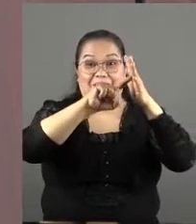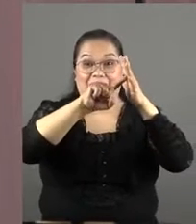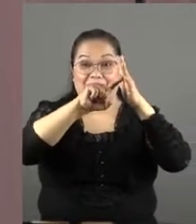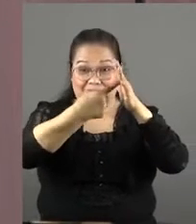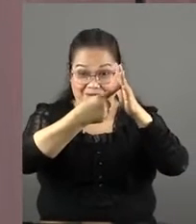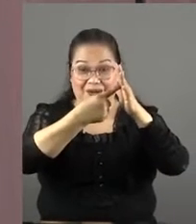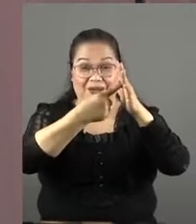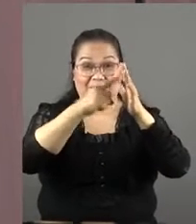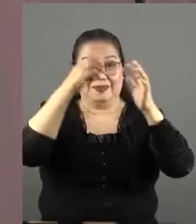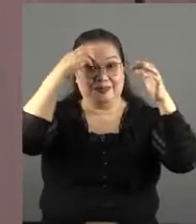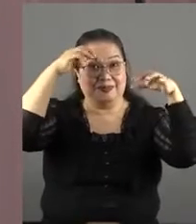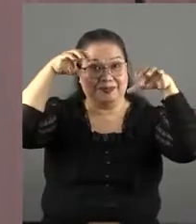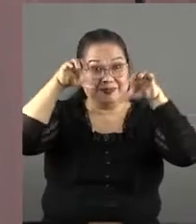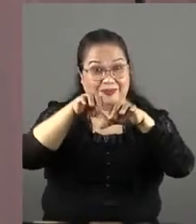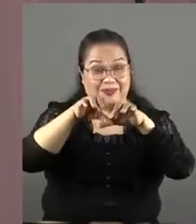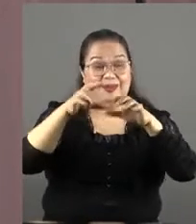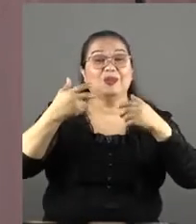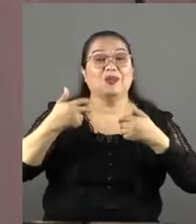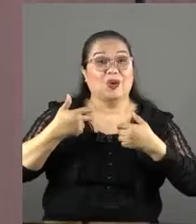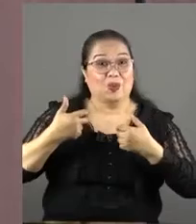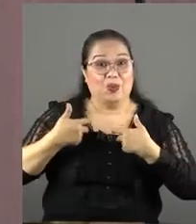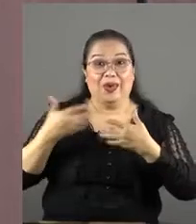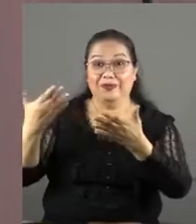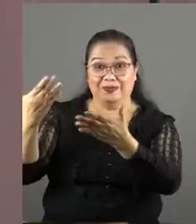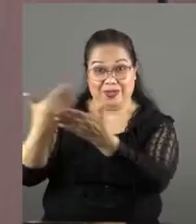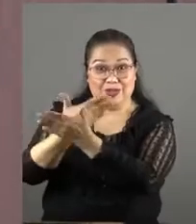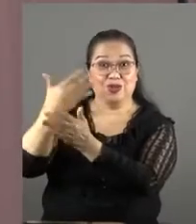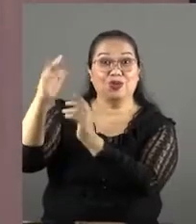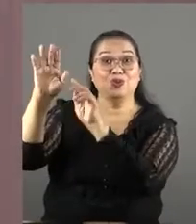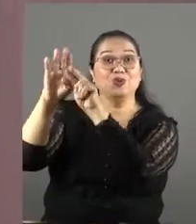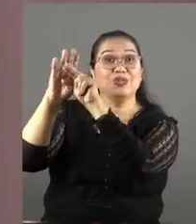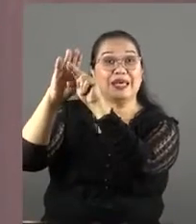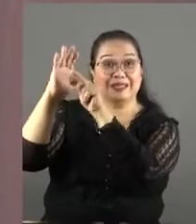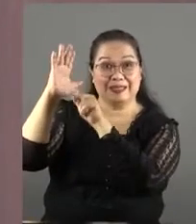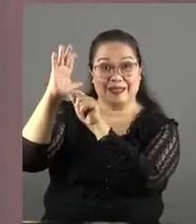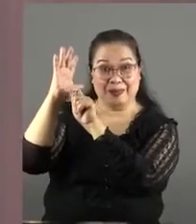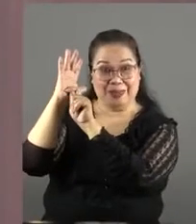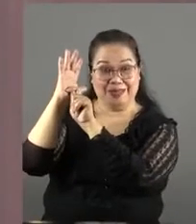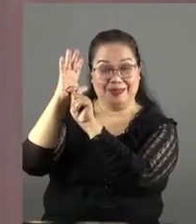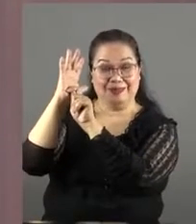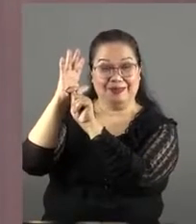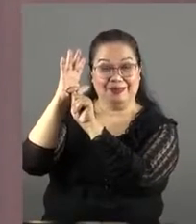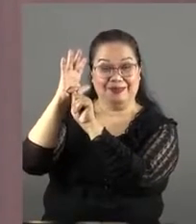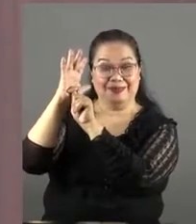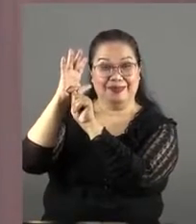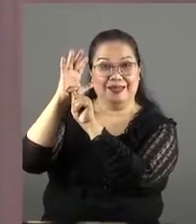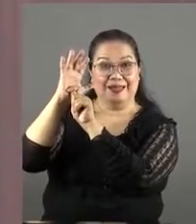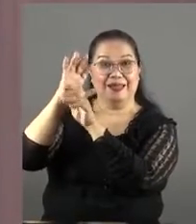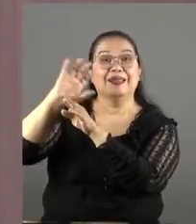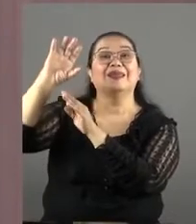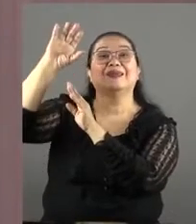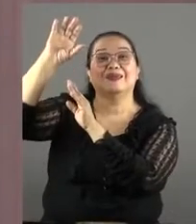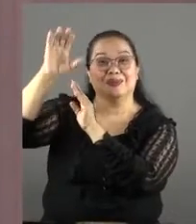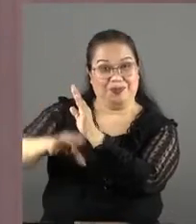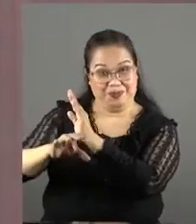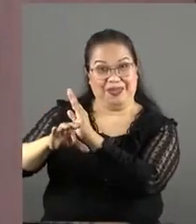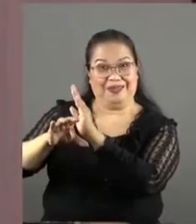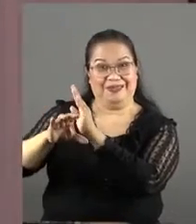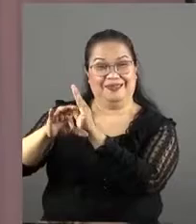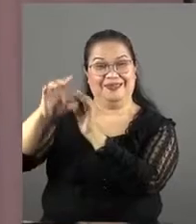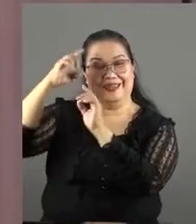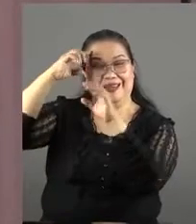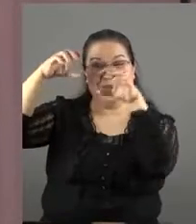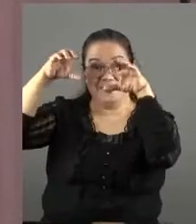have now the new covenant in the New Testament. I'd like to call it the ultimate covenant. I'm